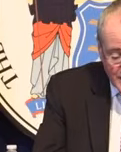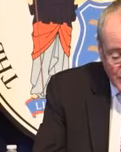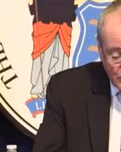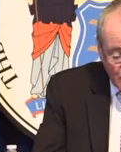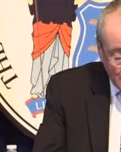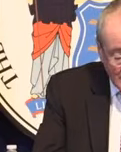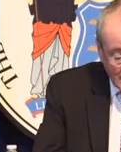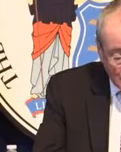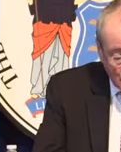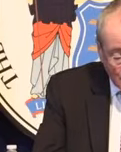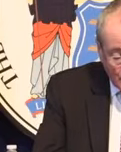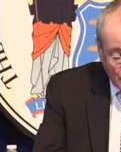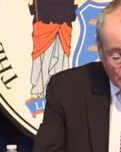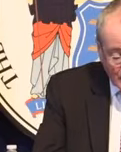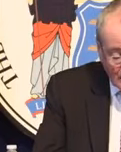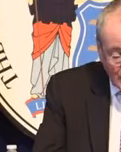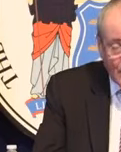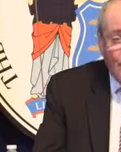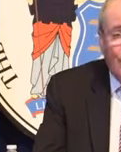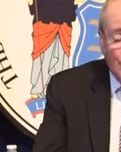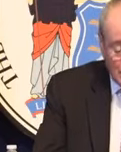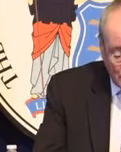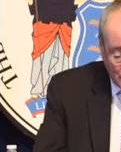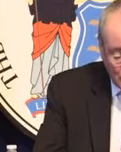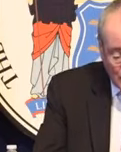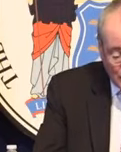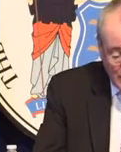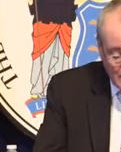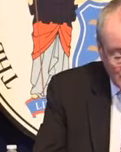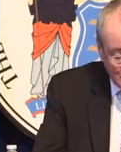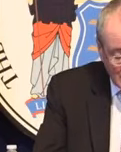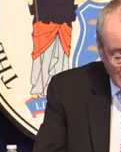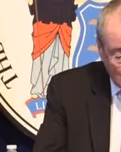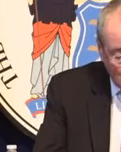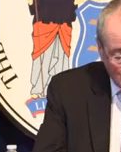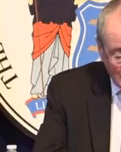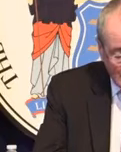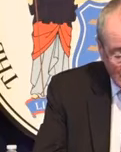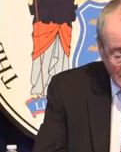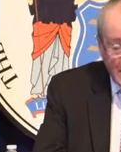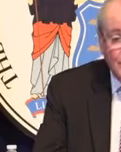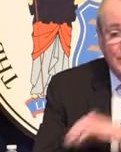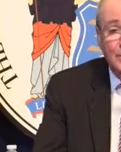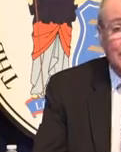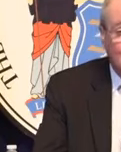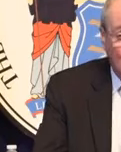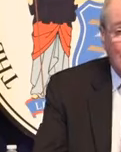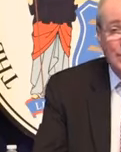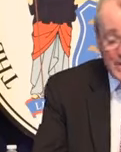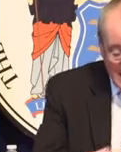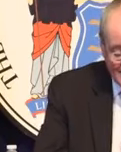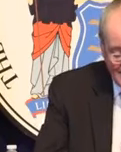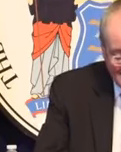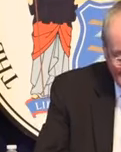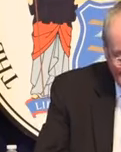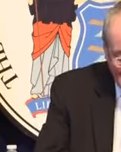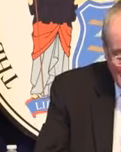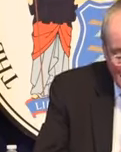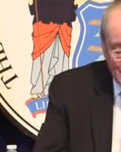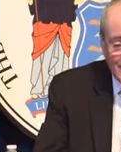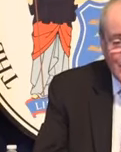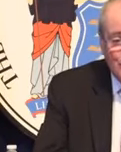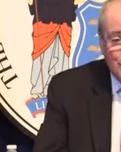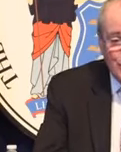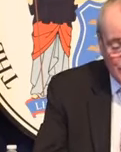though some may not have known him personally, they always would see him in town walking down the avenue with his hat on